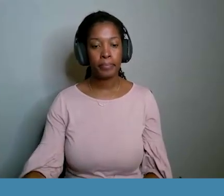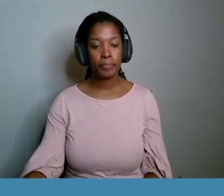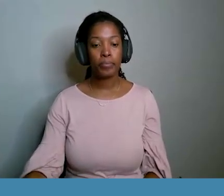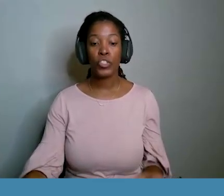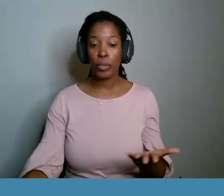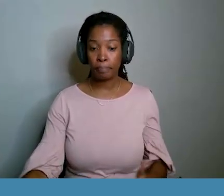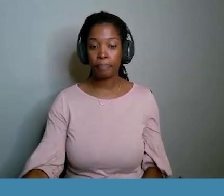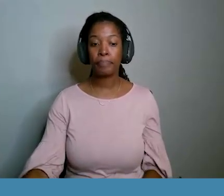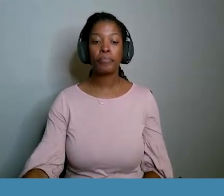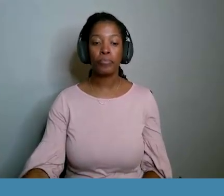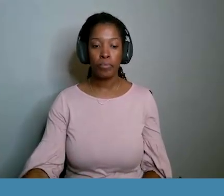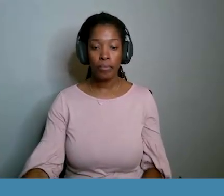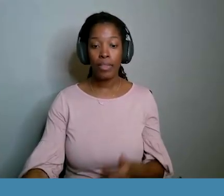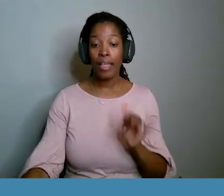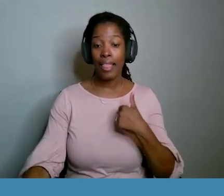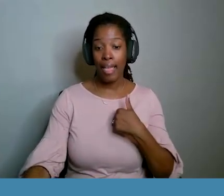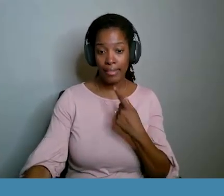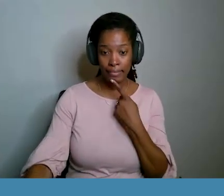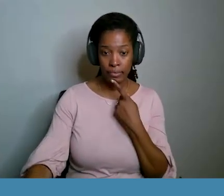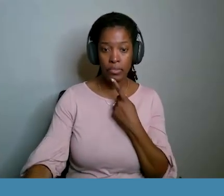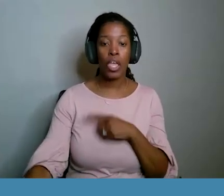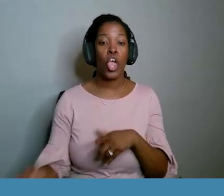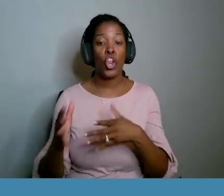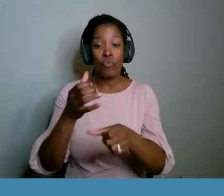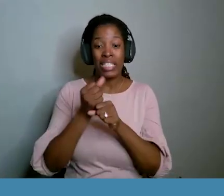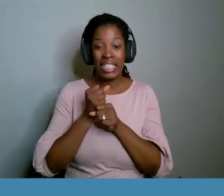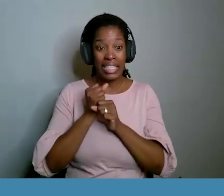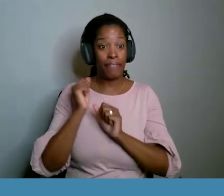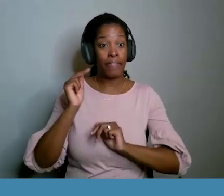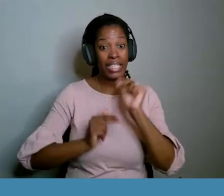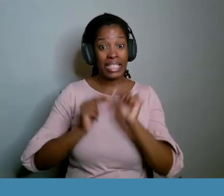So as I stated, at receiving facilities, patients